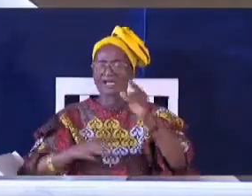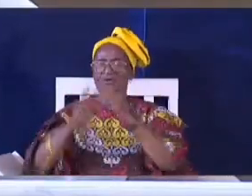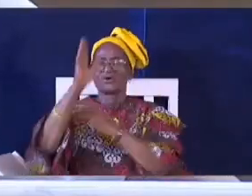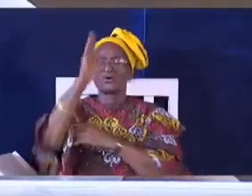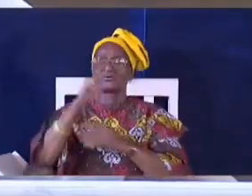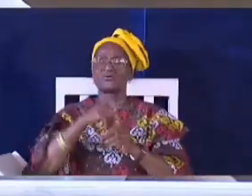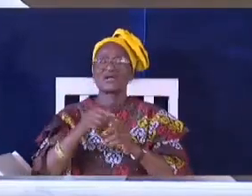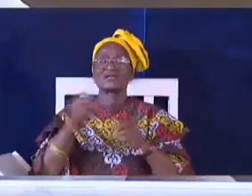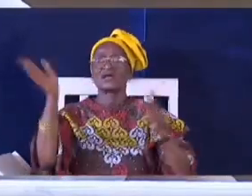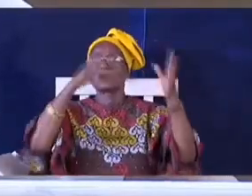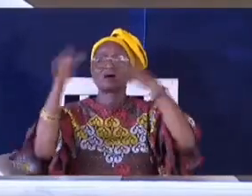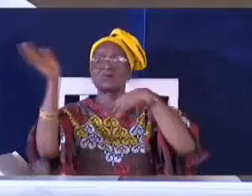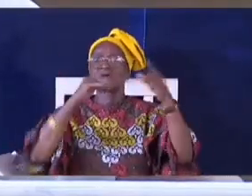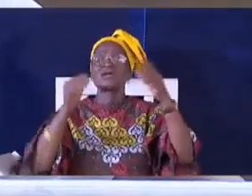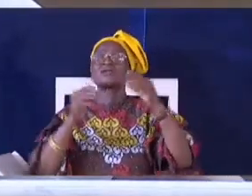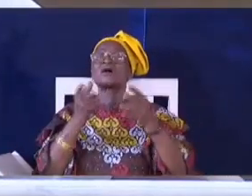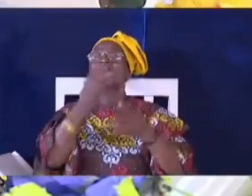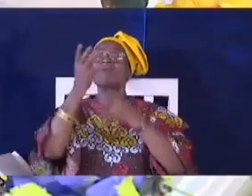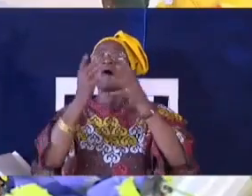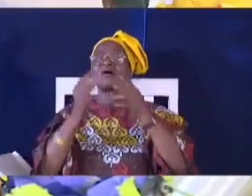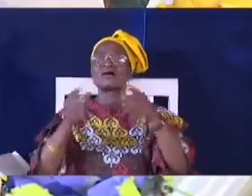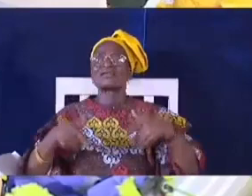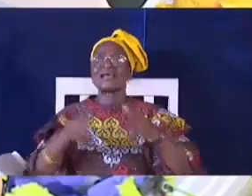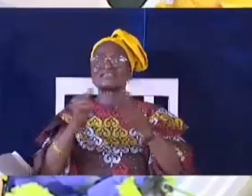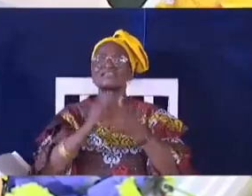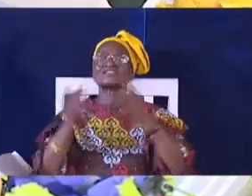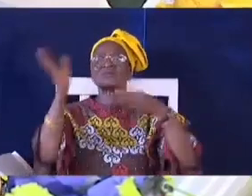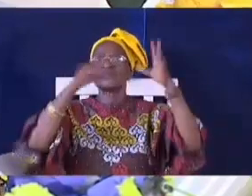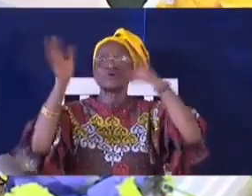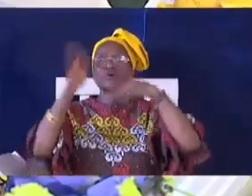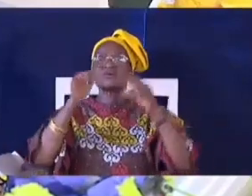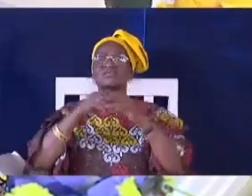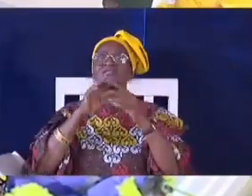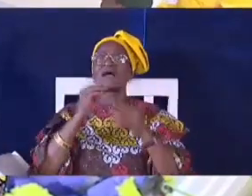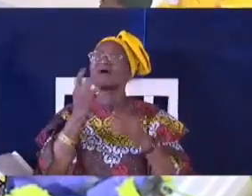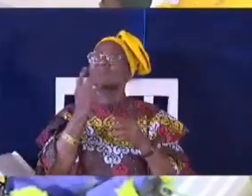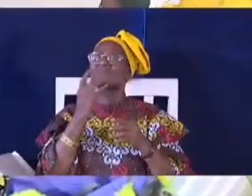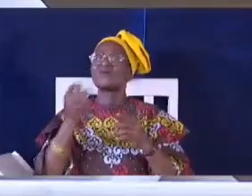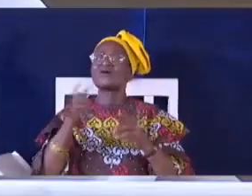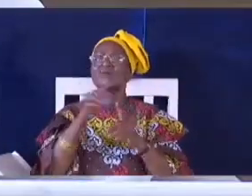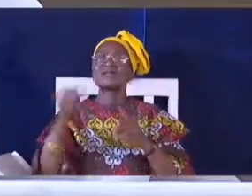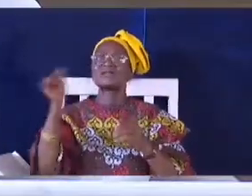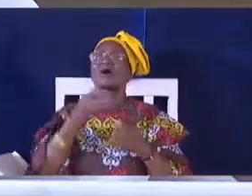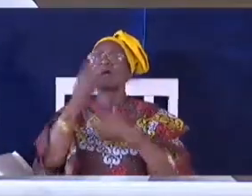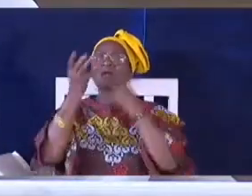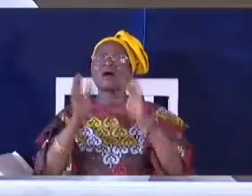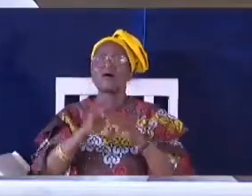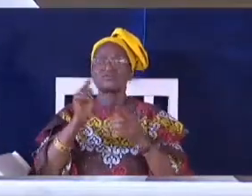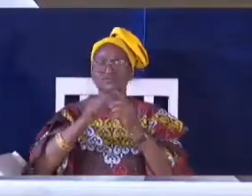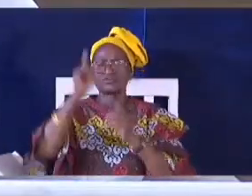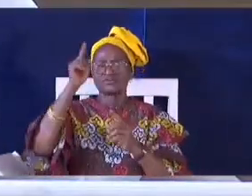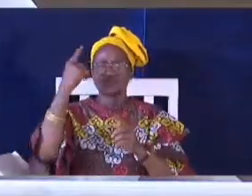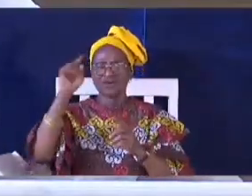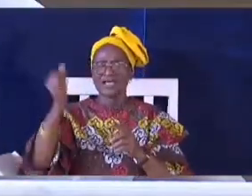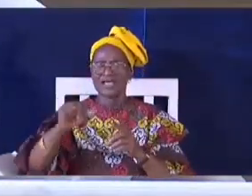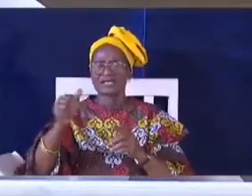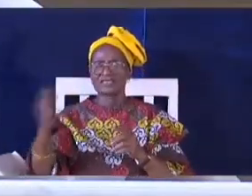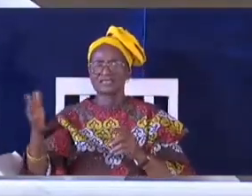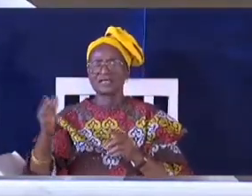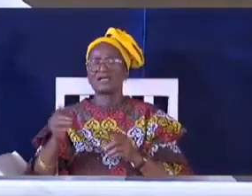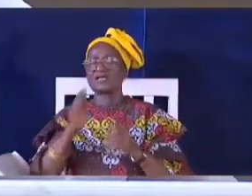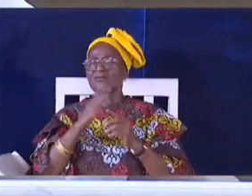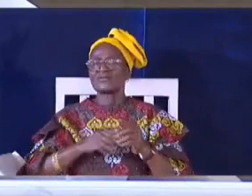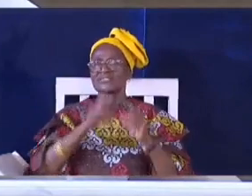wind blows, let it blow in their favor. And when they cry unto you for anything, please answer them by